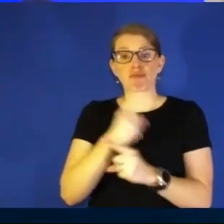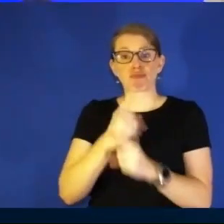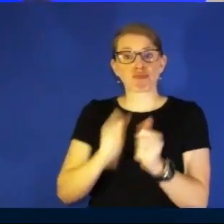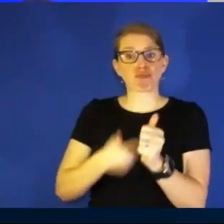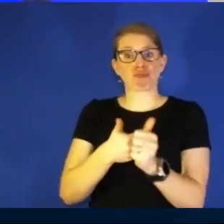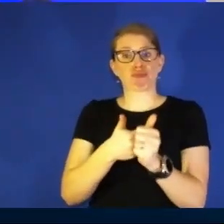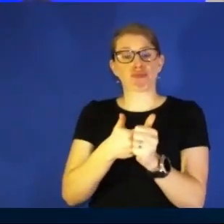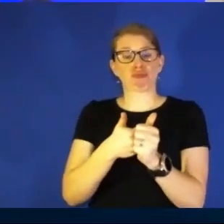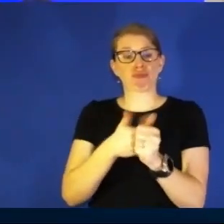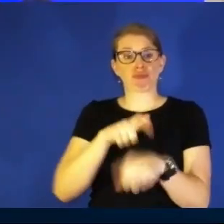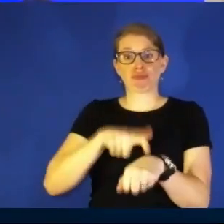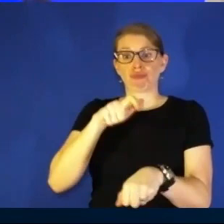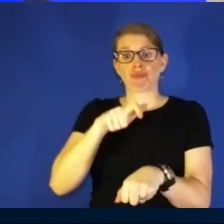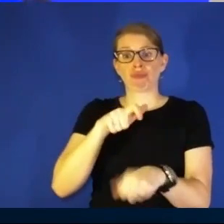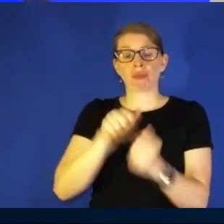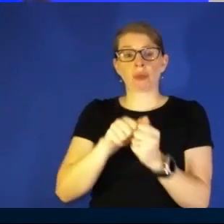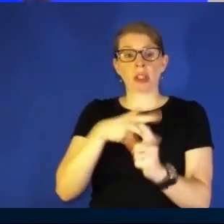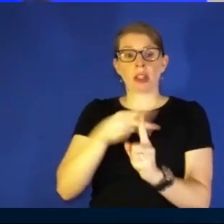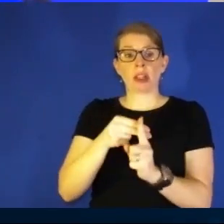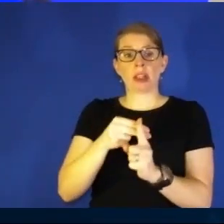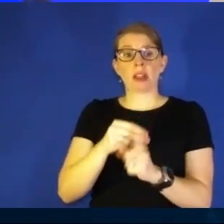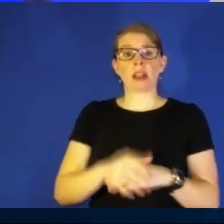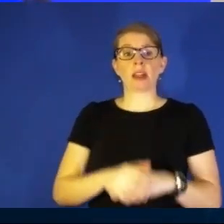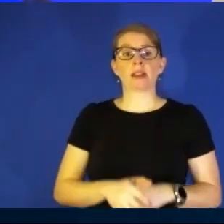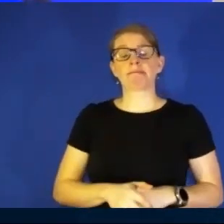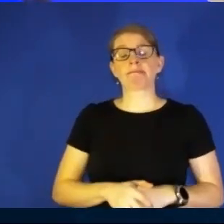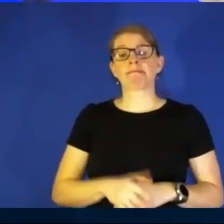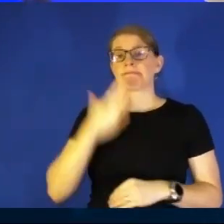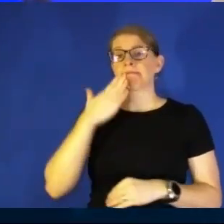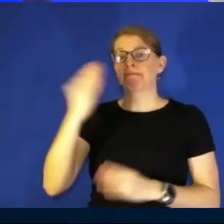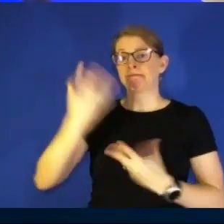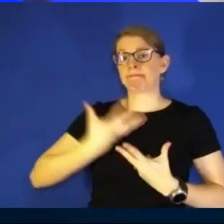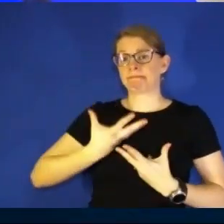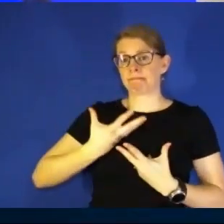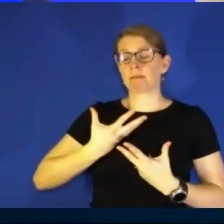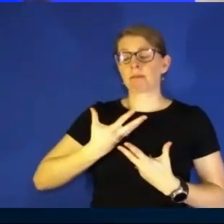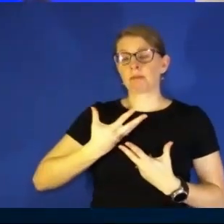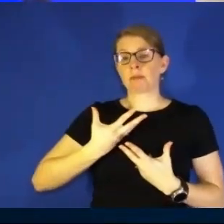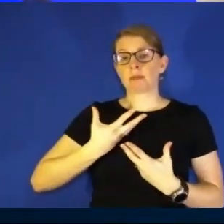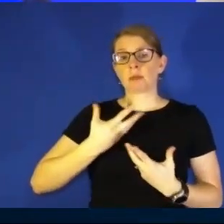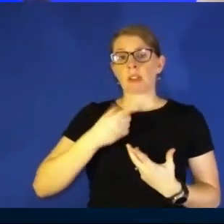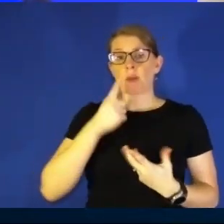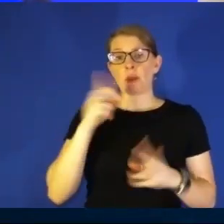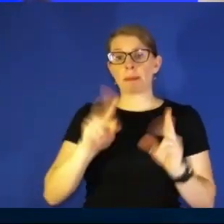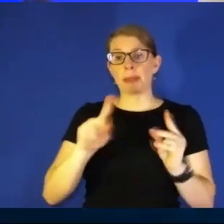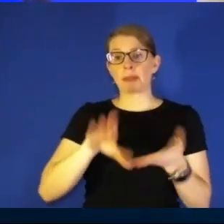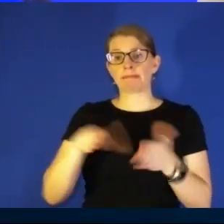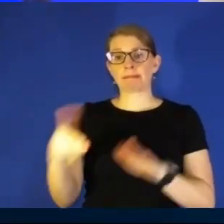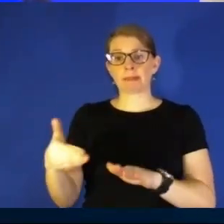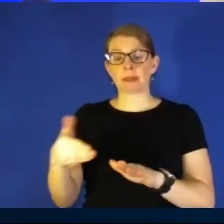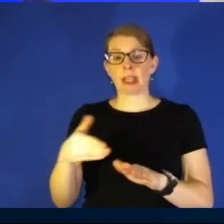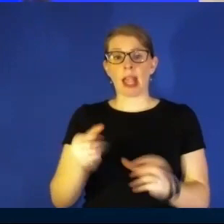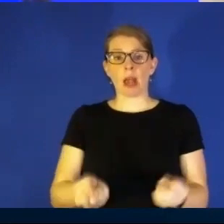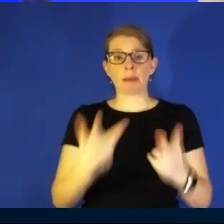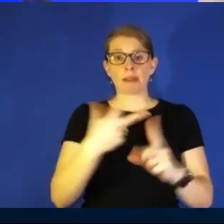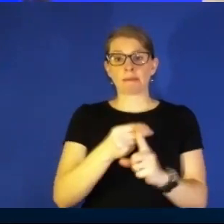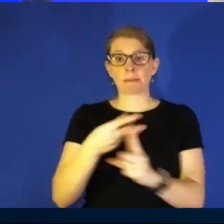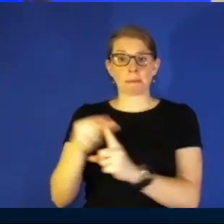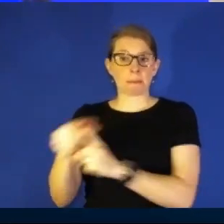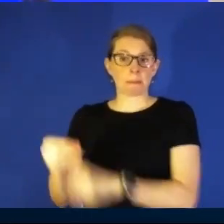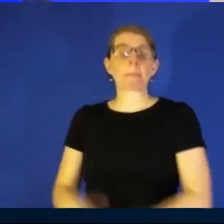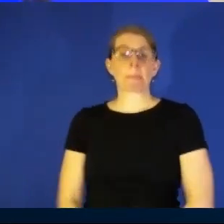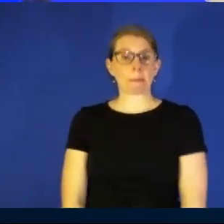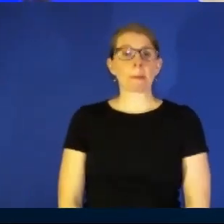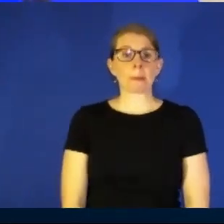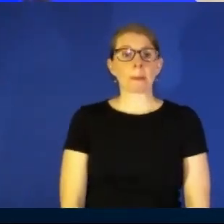so important to provide that Yeah. context Yeah. when you're talking about people who've passed. We Thank were you all talking for about being here. that a little bit Right. before the show about the vaccine Yes. rate. So, yep. And